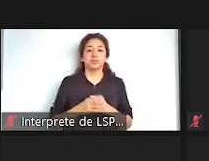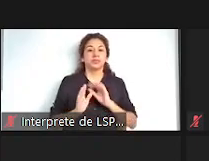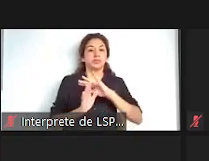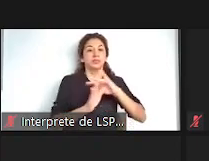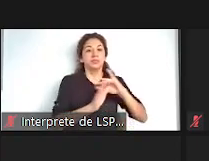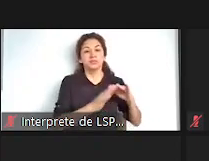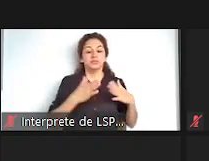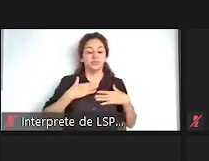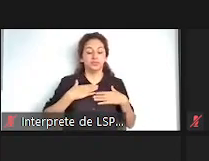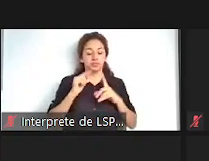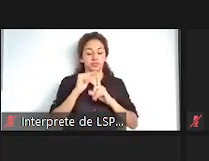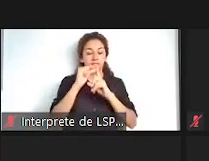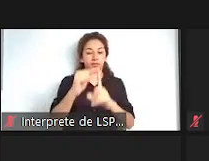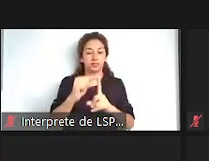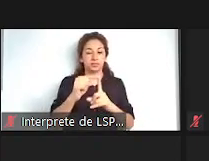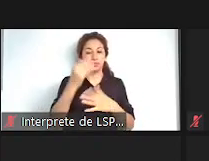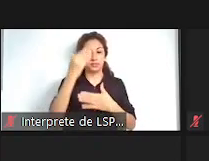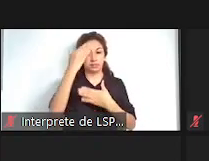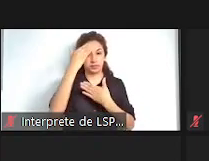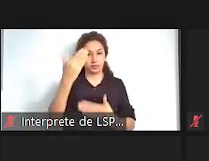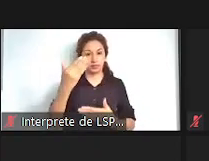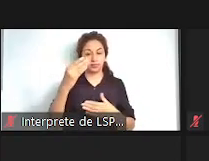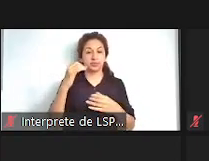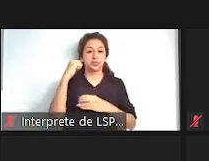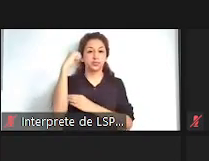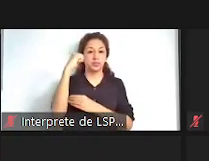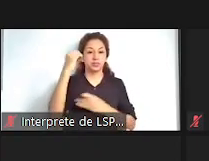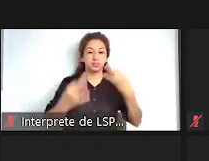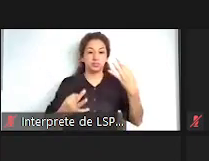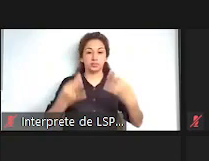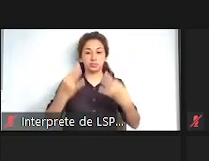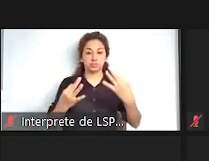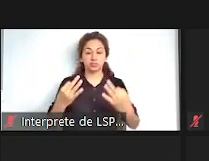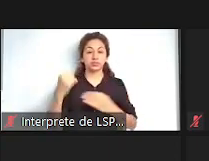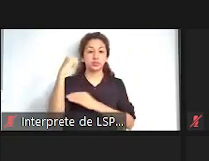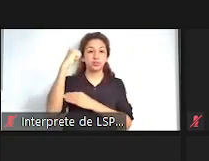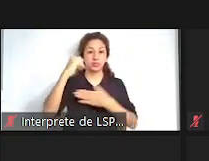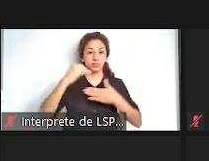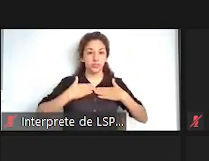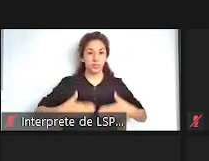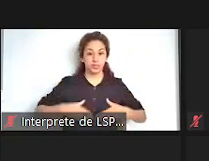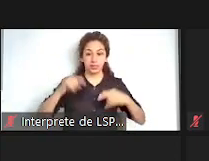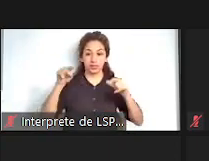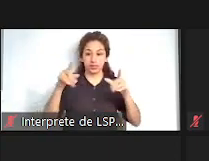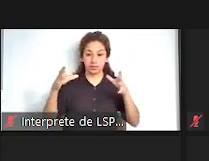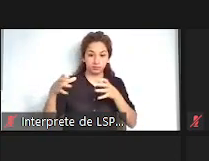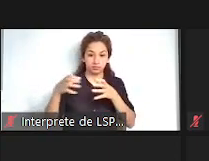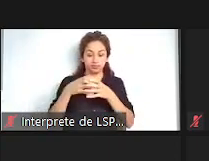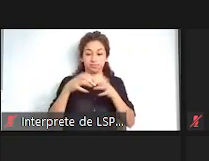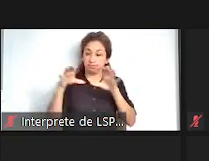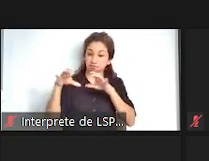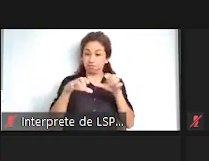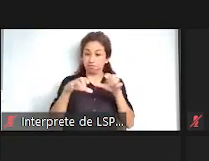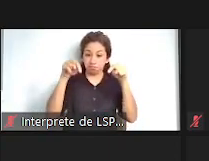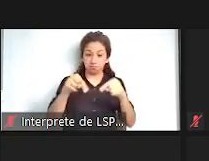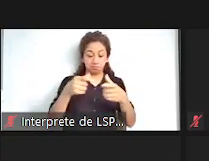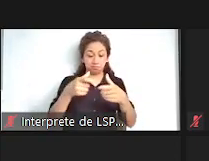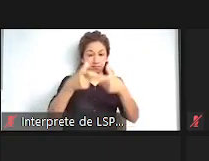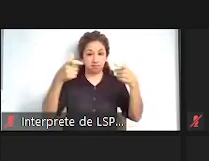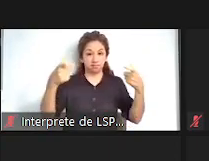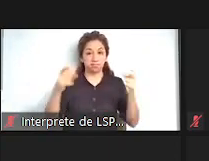scientist for yesterday and the night and i would like to start the felicity uh